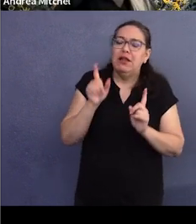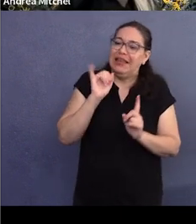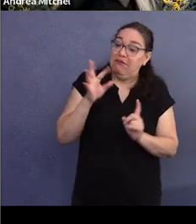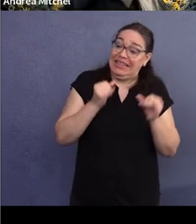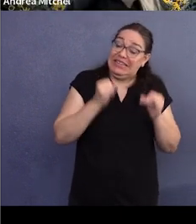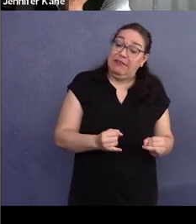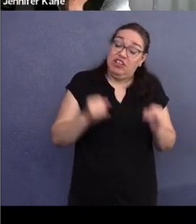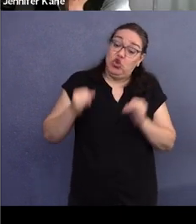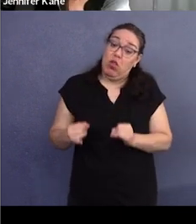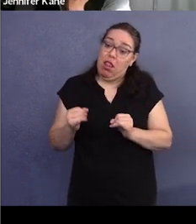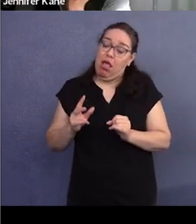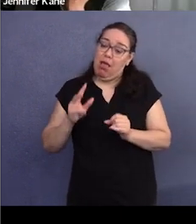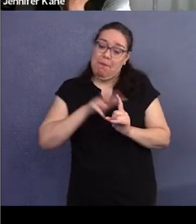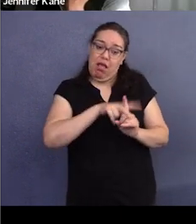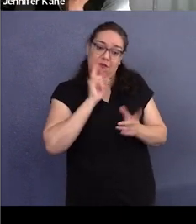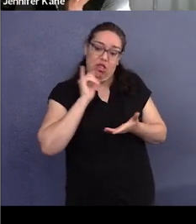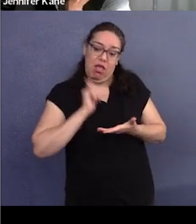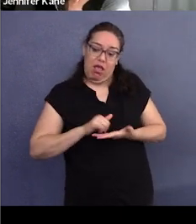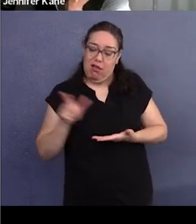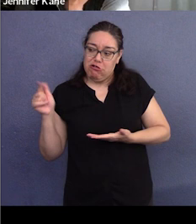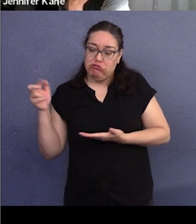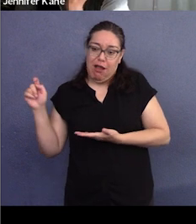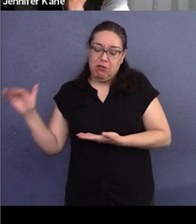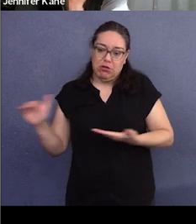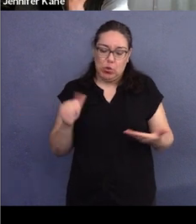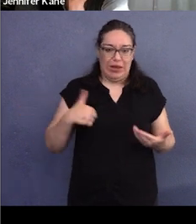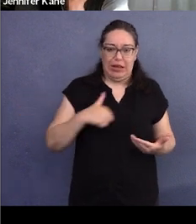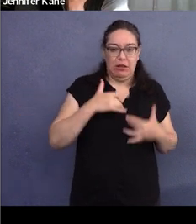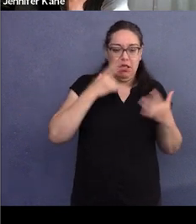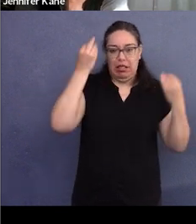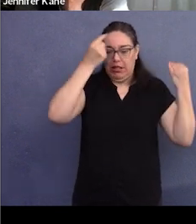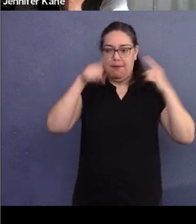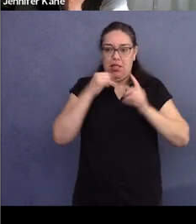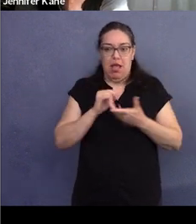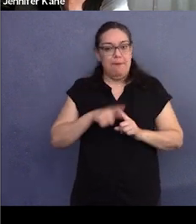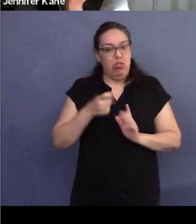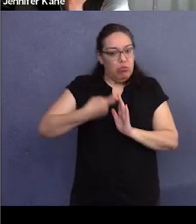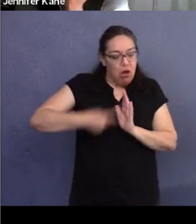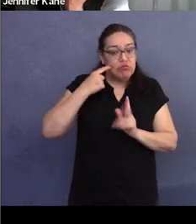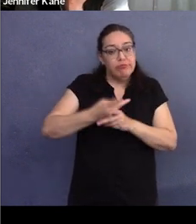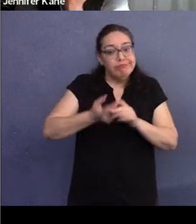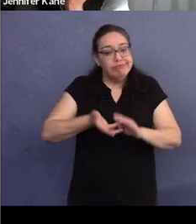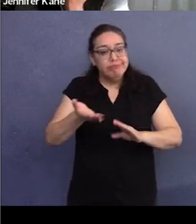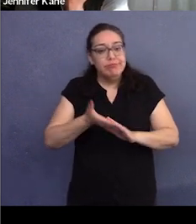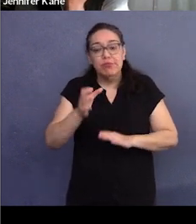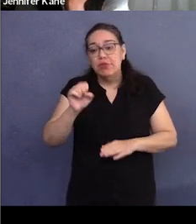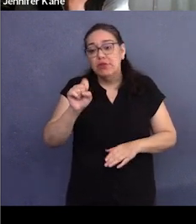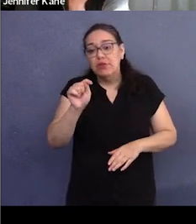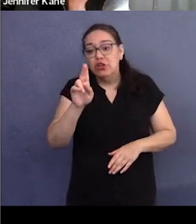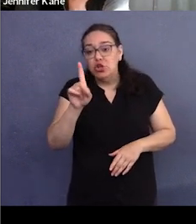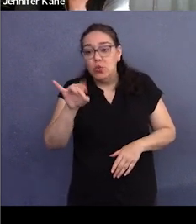be for an individual? Since we don't think about indirect costs, but like, the cost of maintaining your studio space,